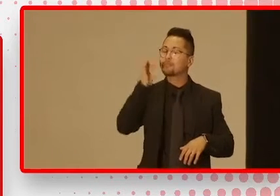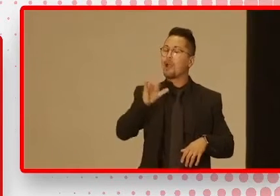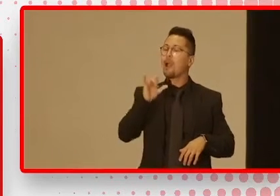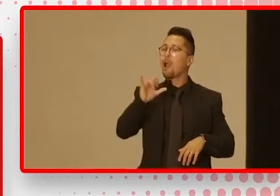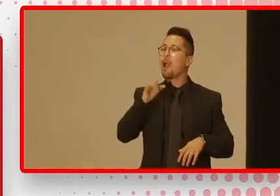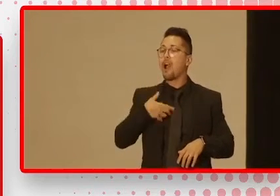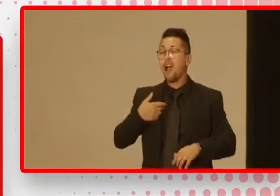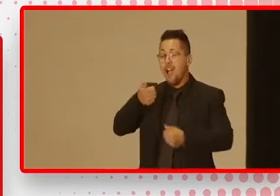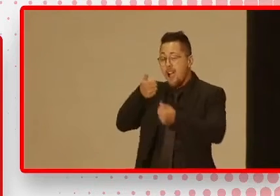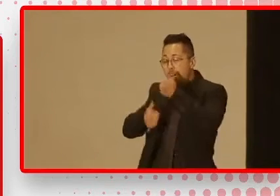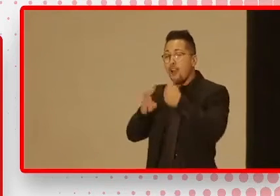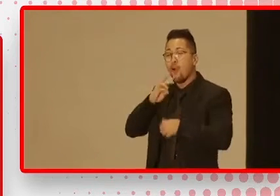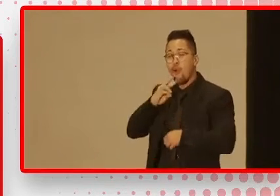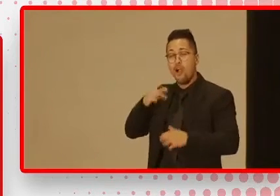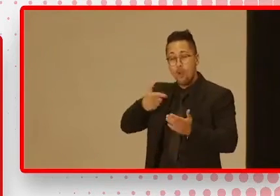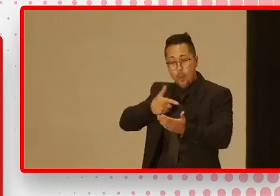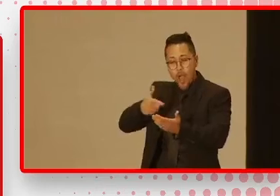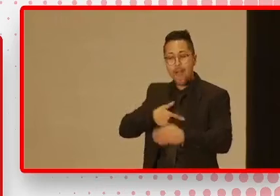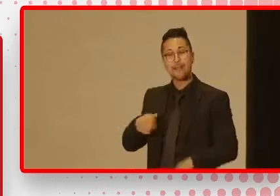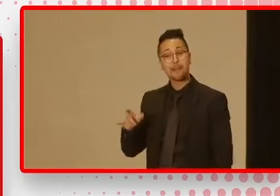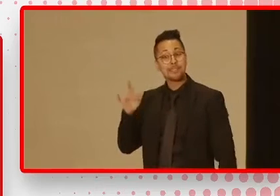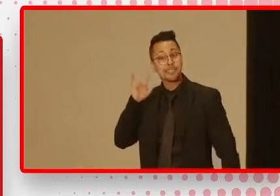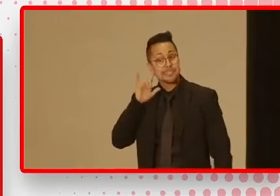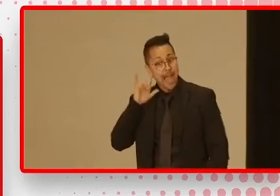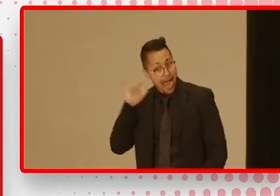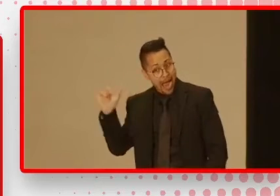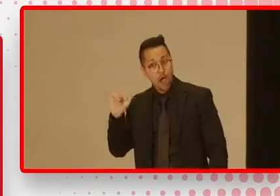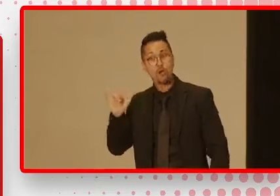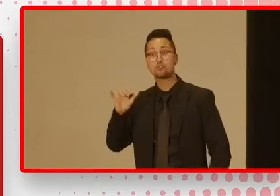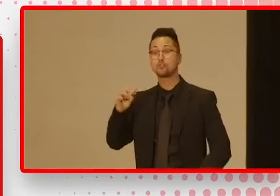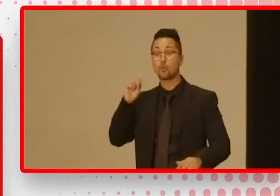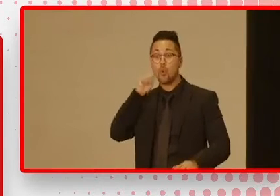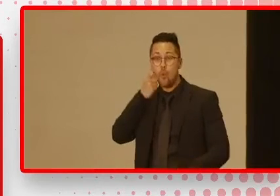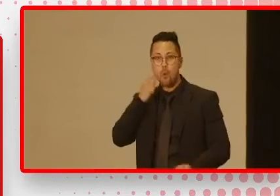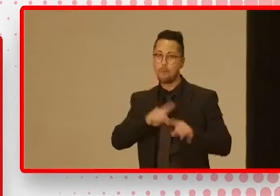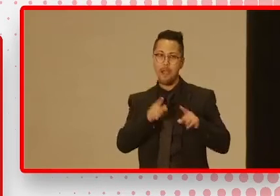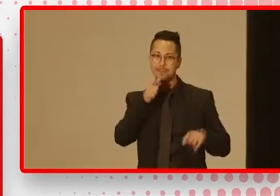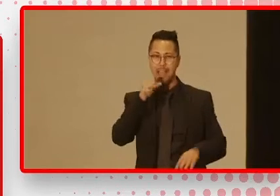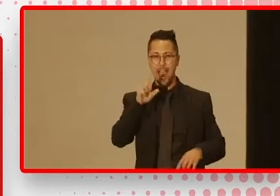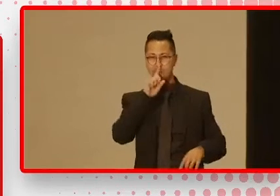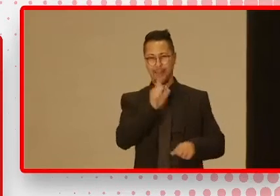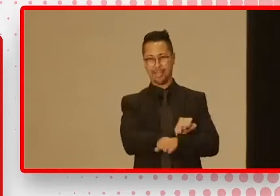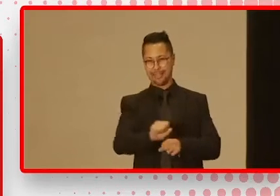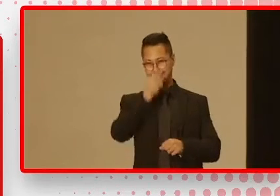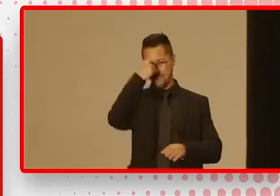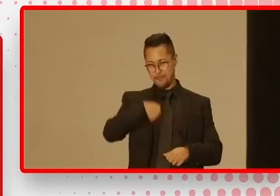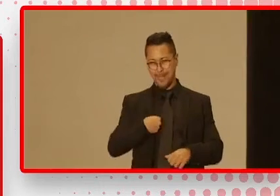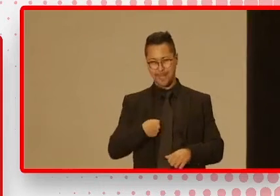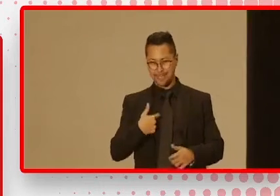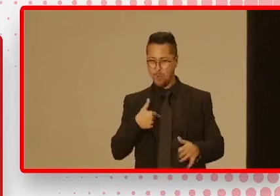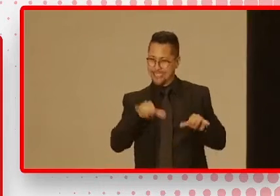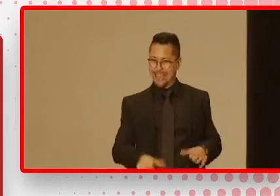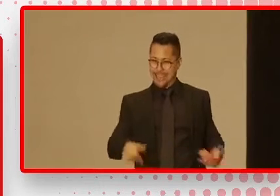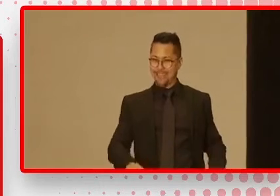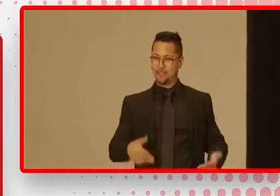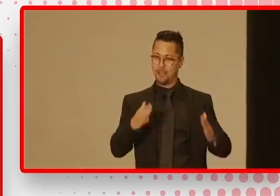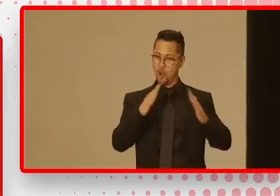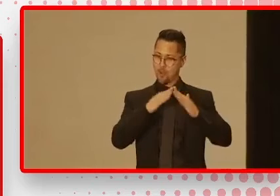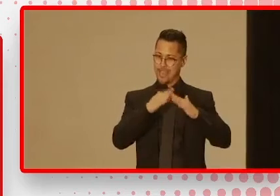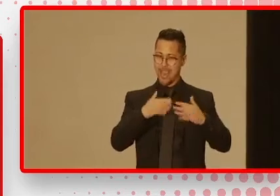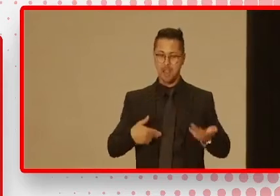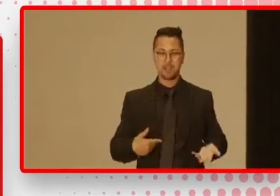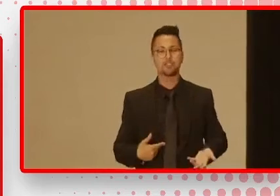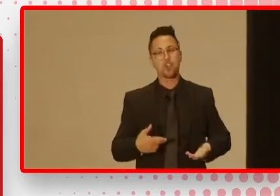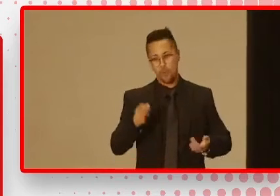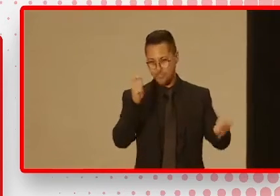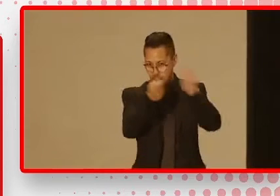sounds cool, but it's not realistic for me because I want to stay in my hometown. So we switched it to welding. And after a couple years, he